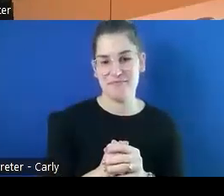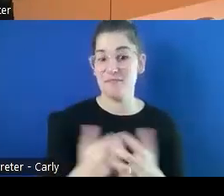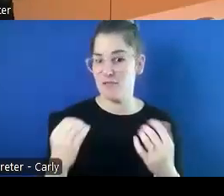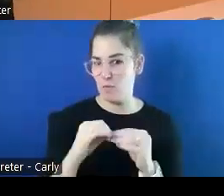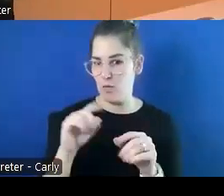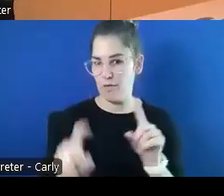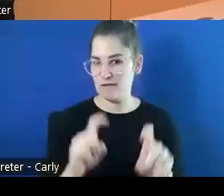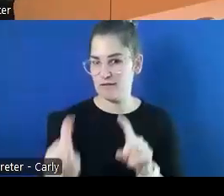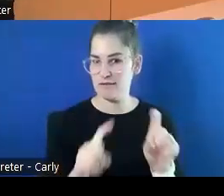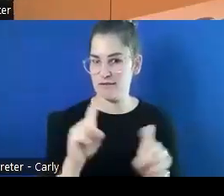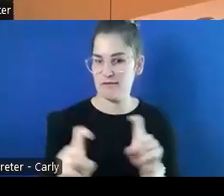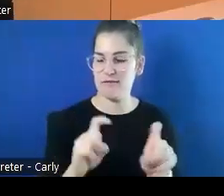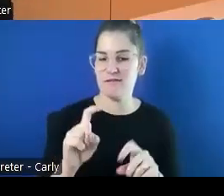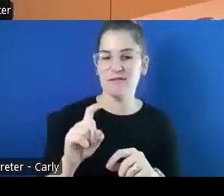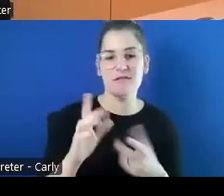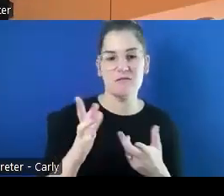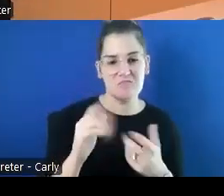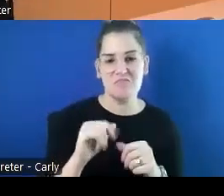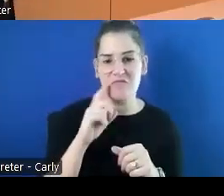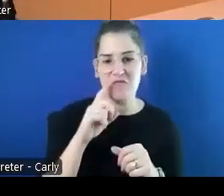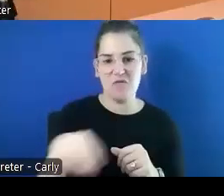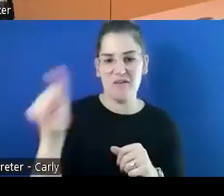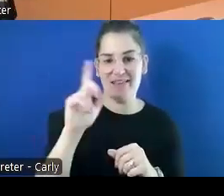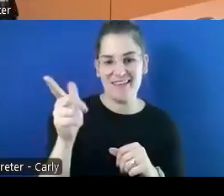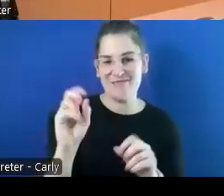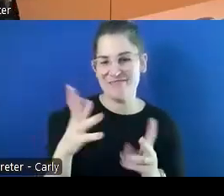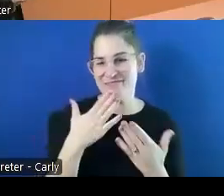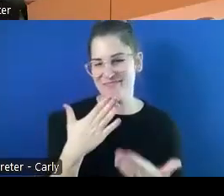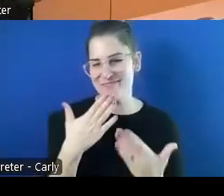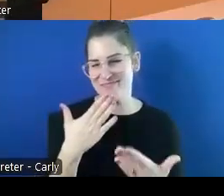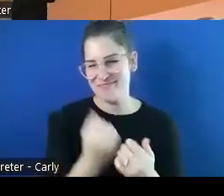are some more questions coming to you guys later. All right, thanks again, everybody.